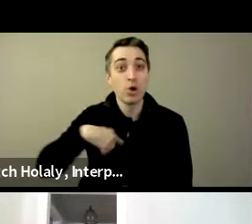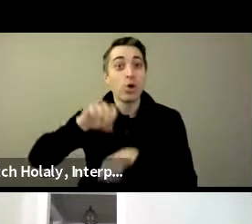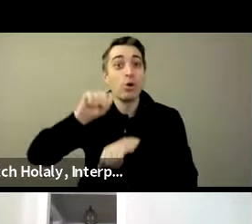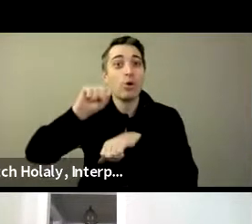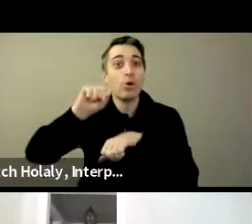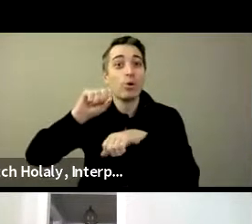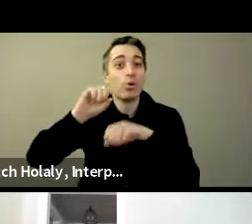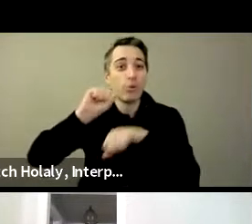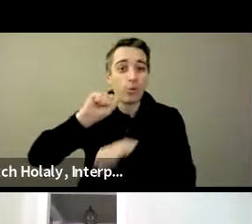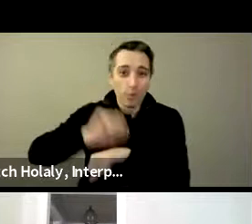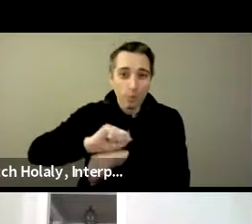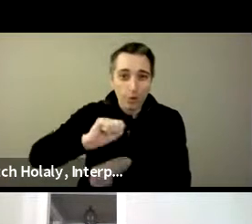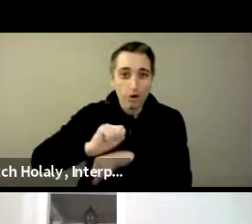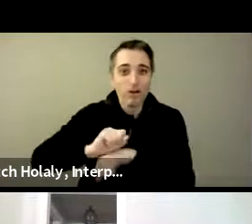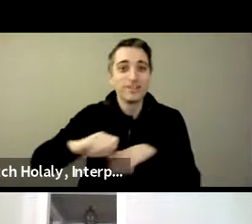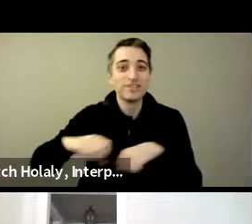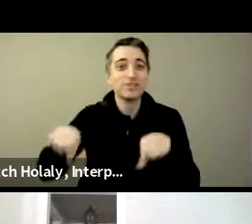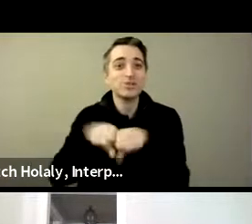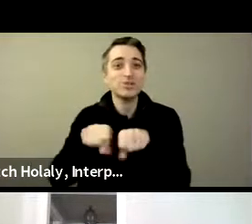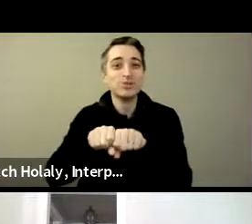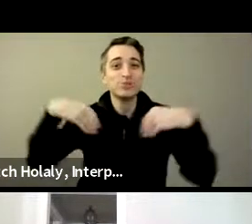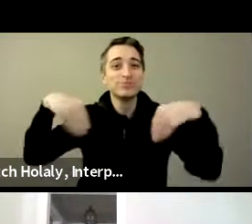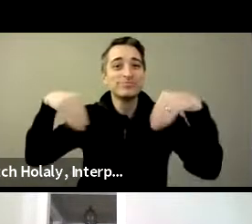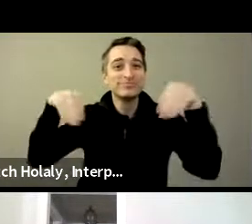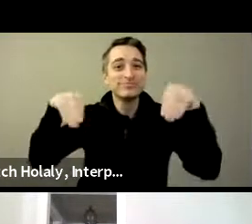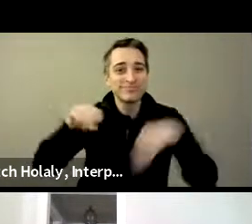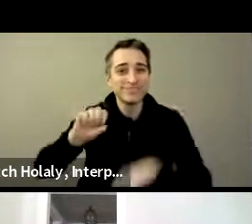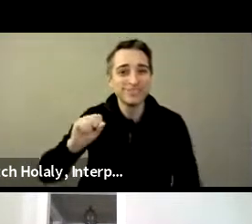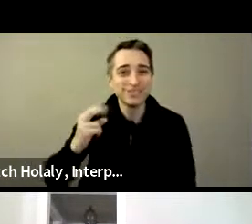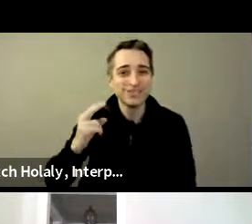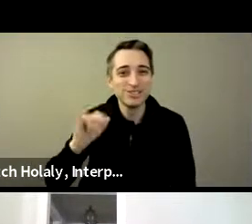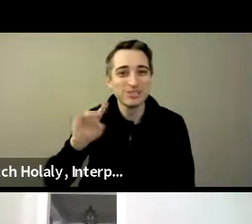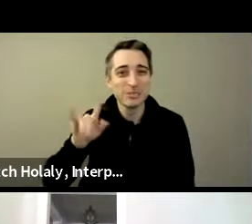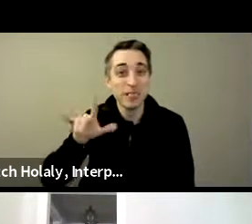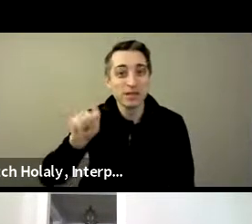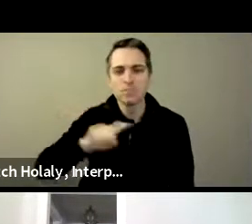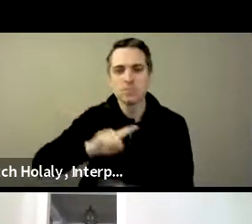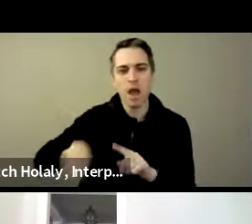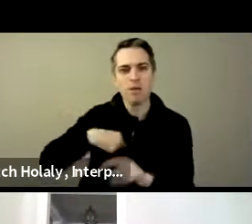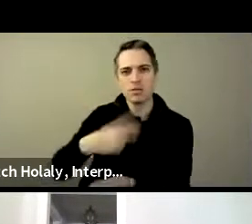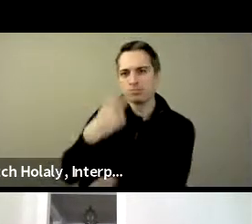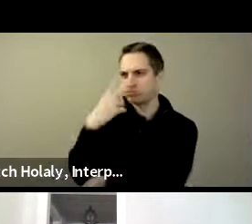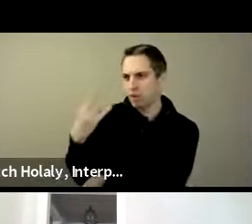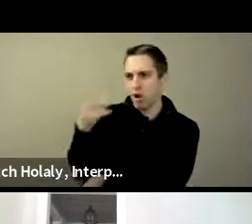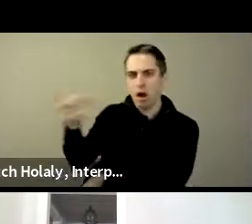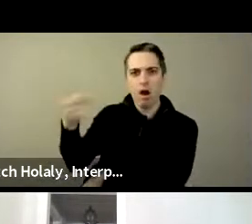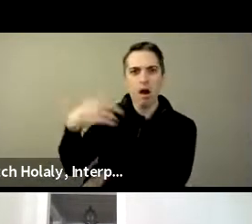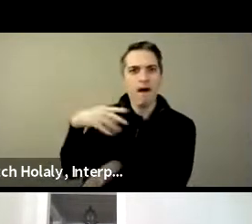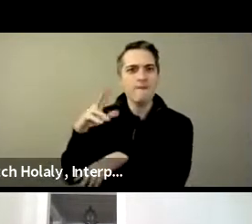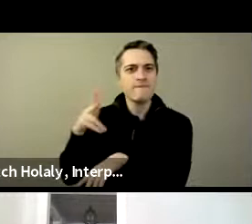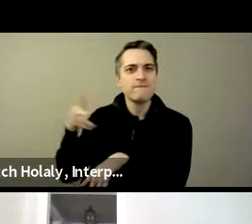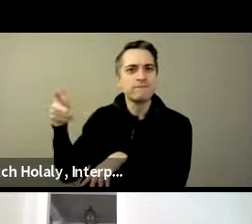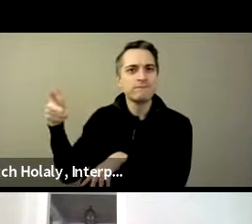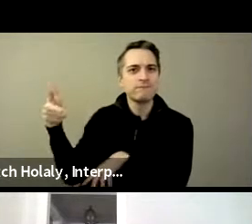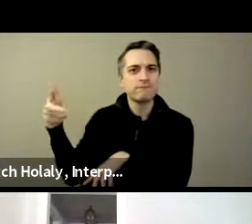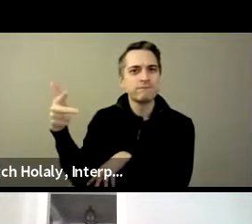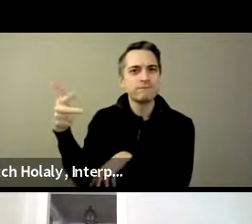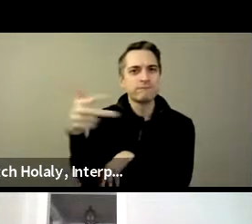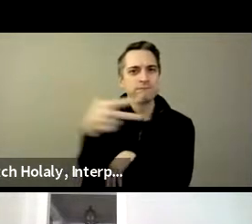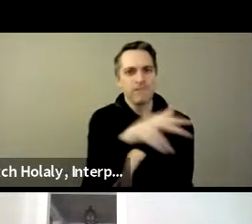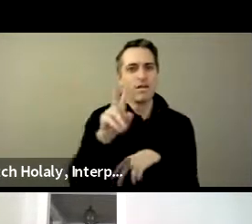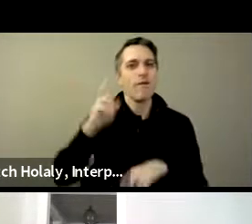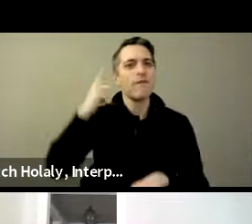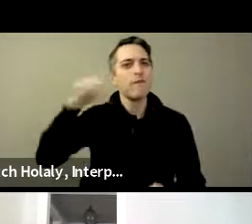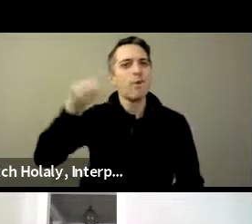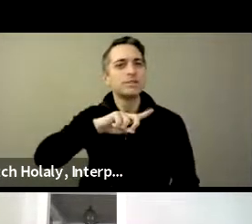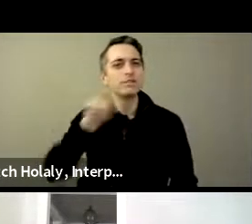downtown Detroit, Napoleon was inspired to apply when he saw a Detroit police recruit van. Napoleon rose to the